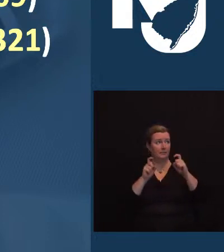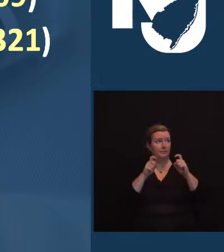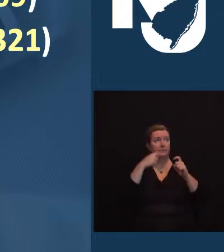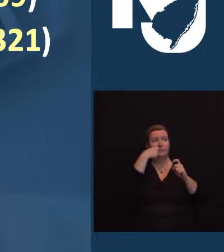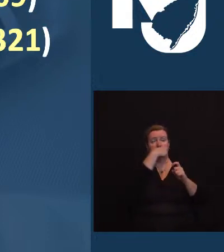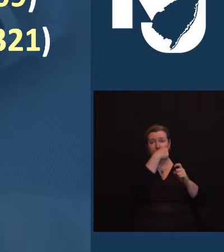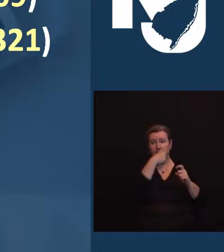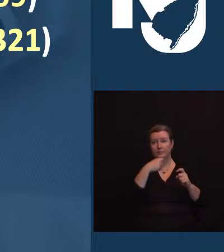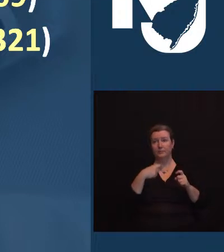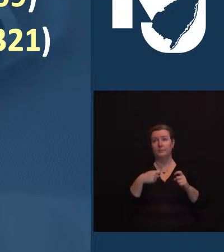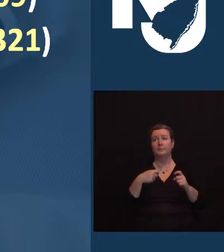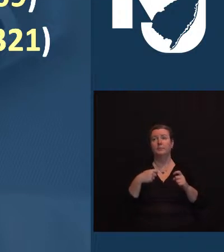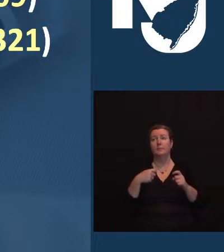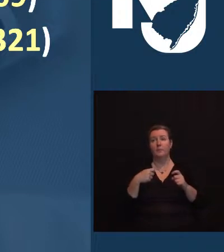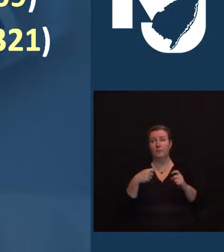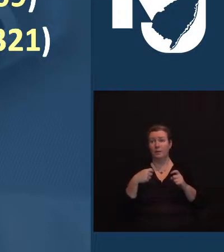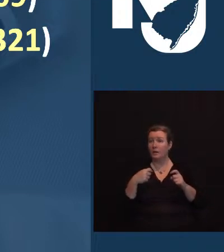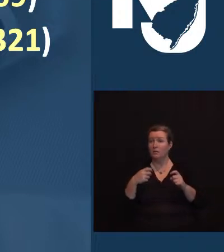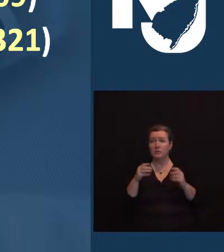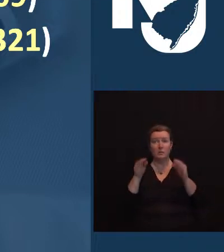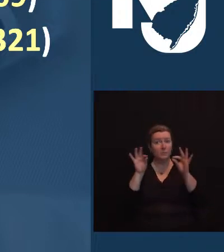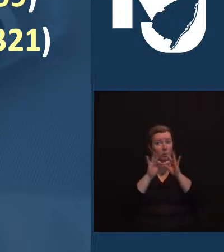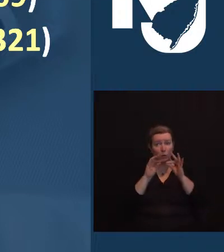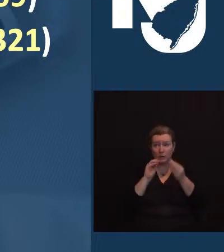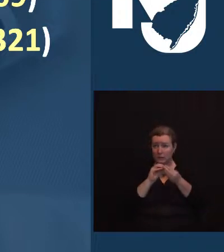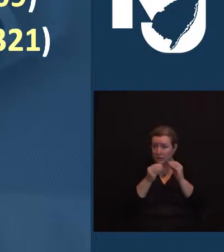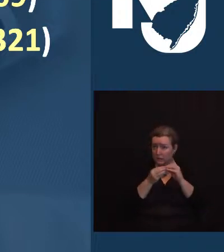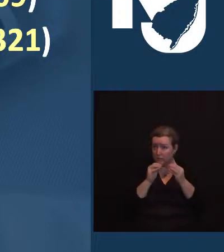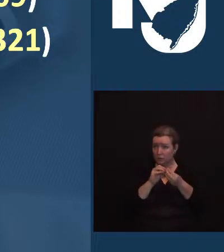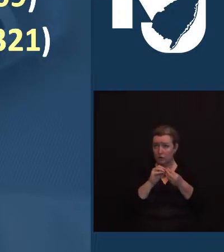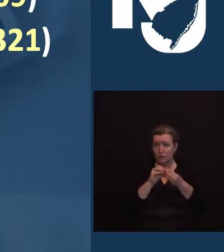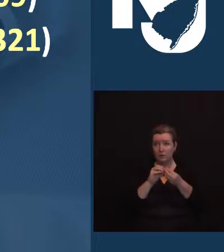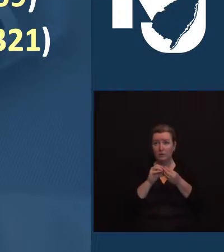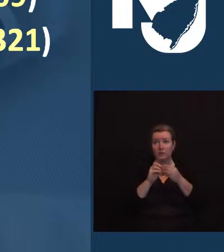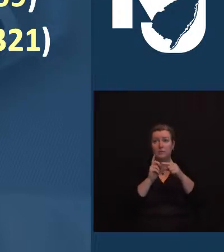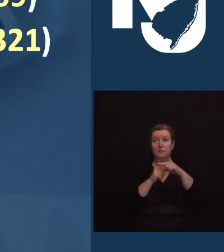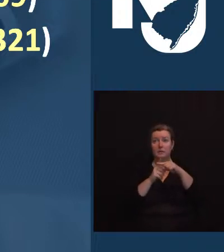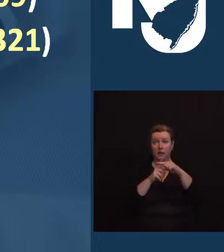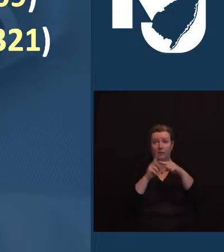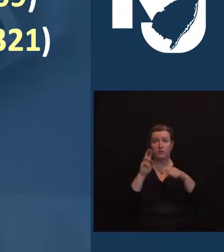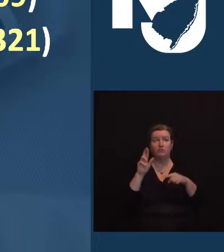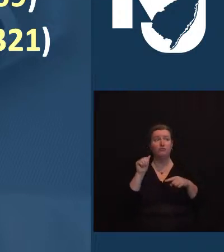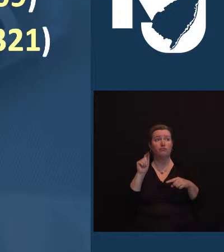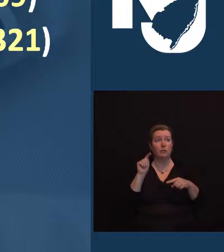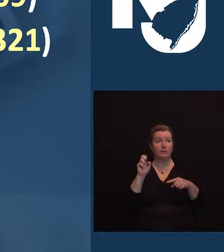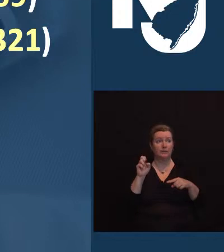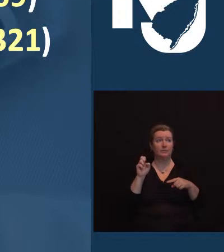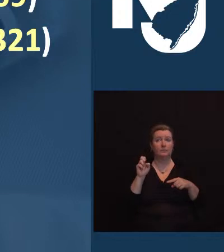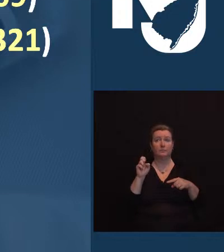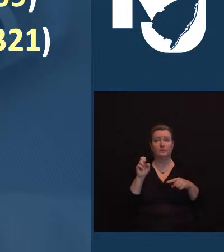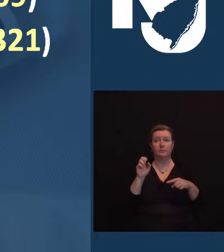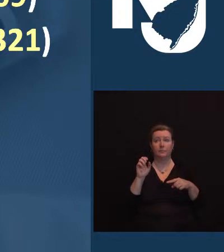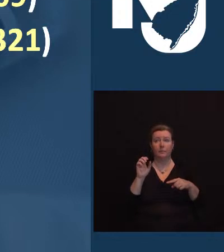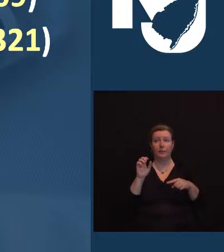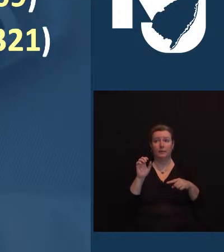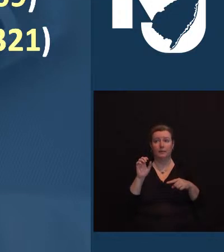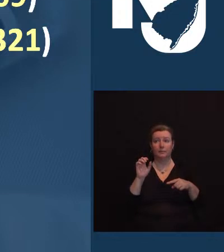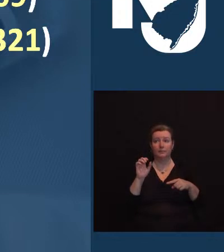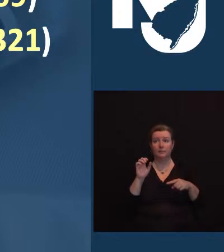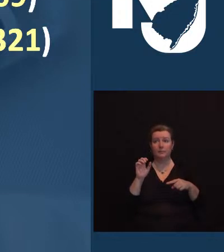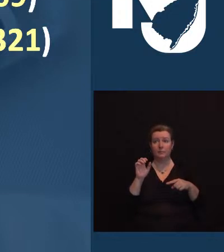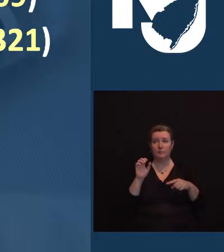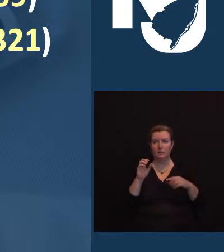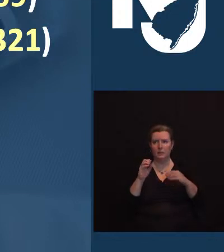screen. The important metrics to look at here are the positivity rate, which is multiple times higher than it was last month, and the